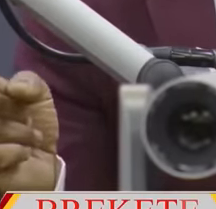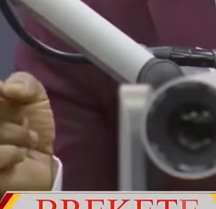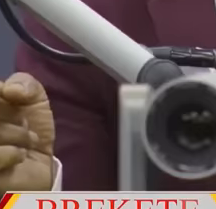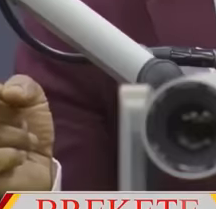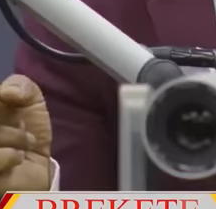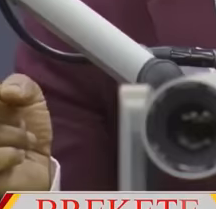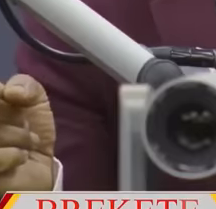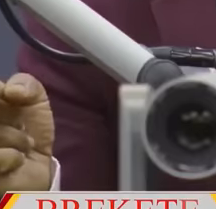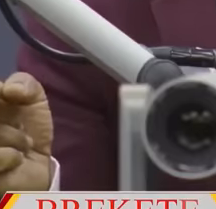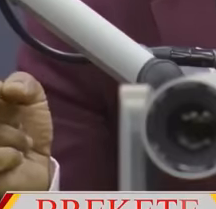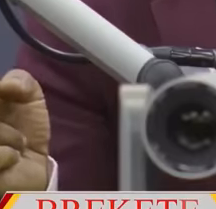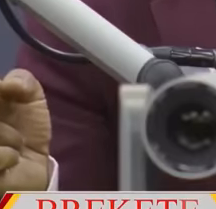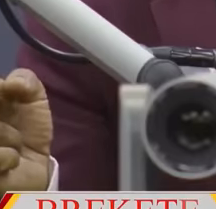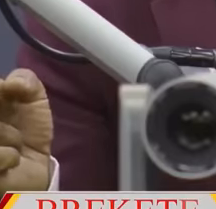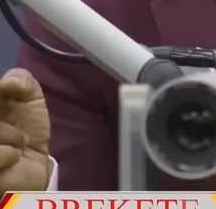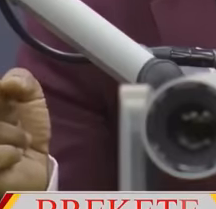together.